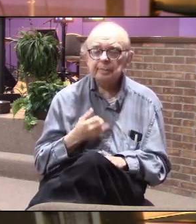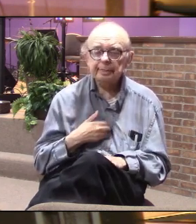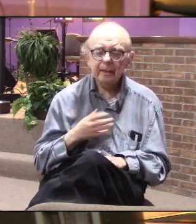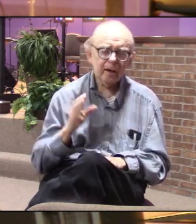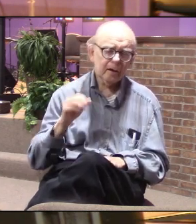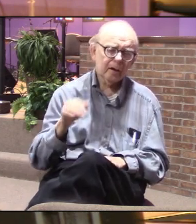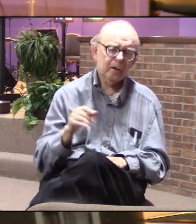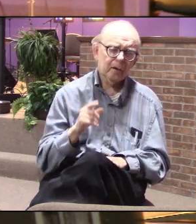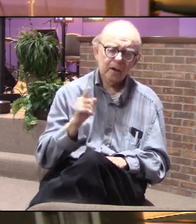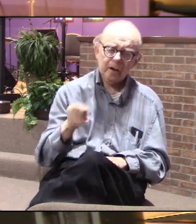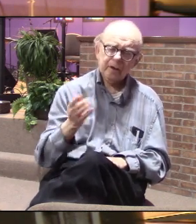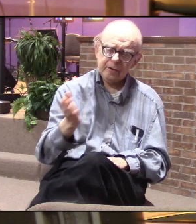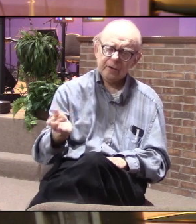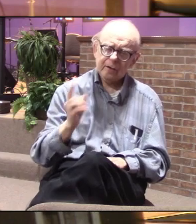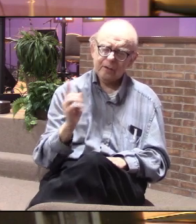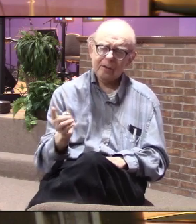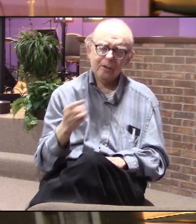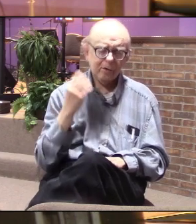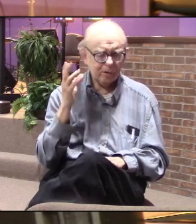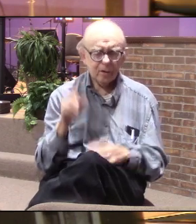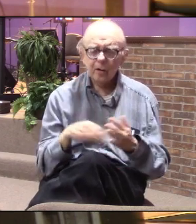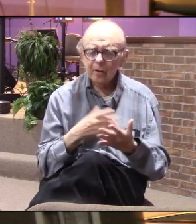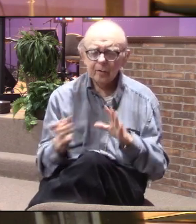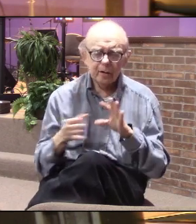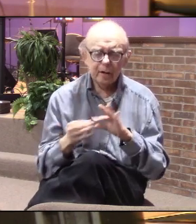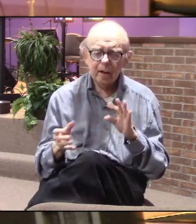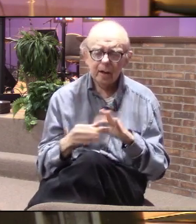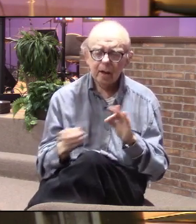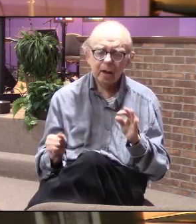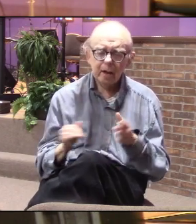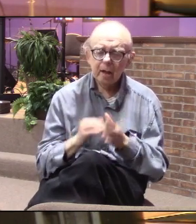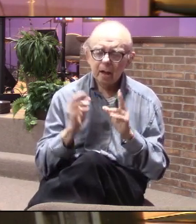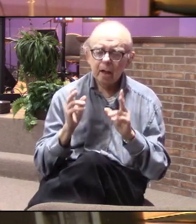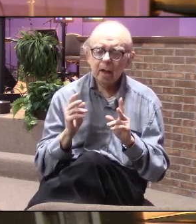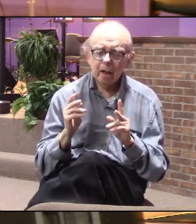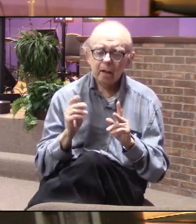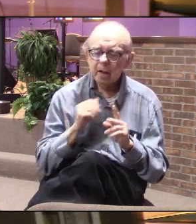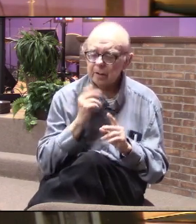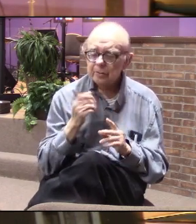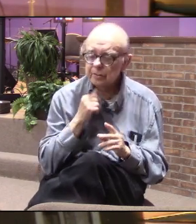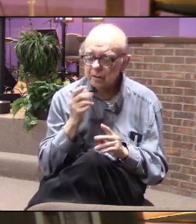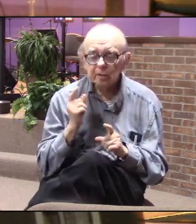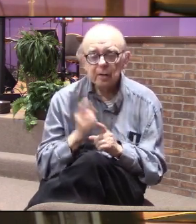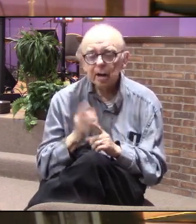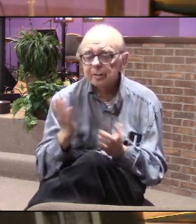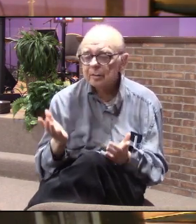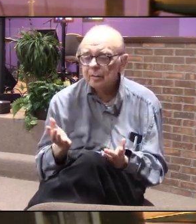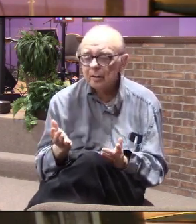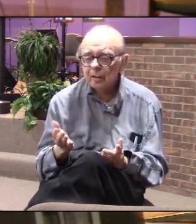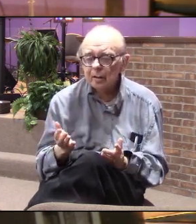Hey, you're the one that we heard all these stories about that everybody said was not right.